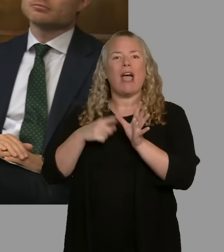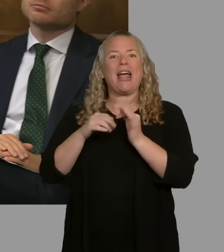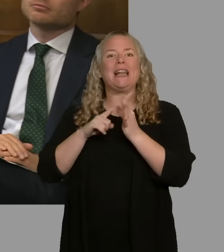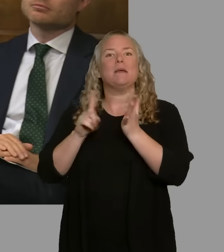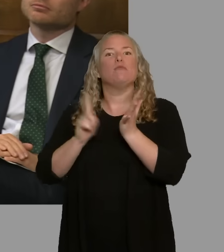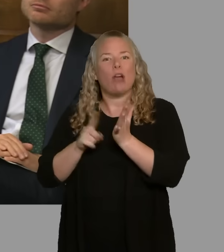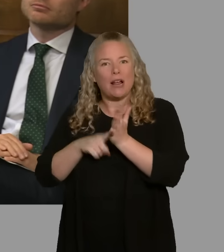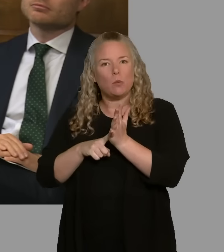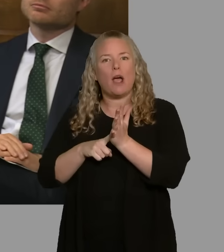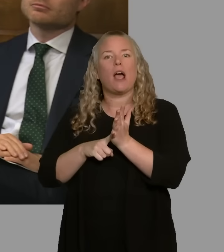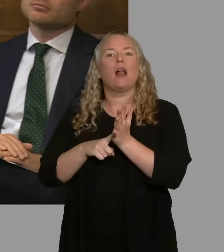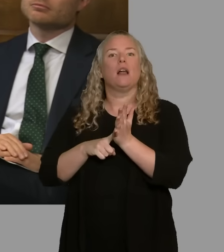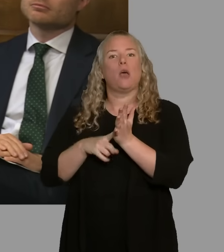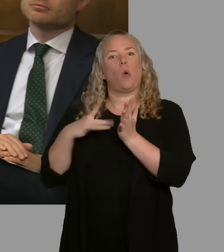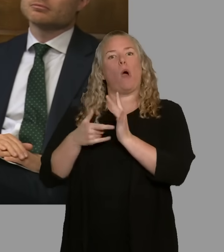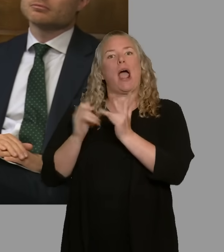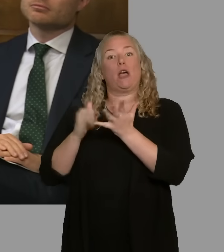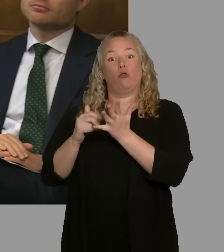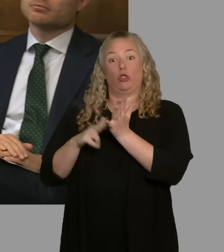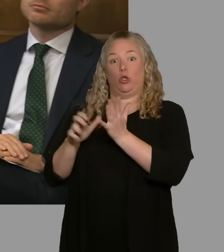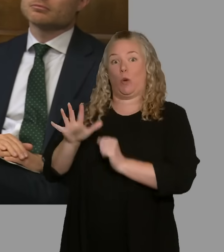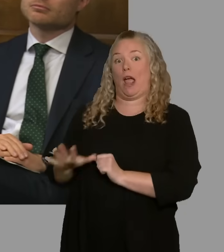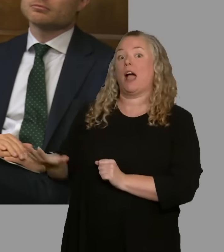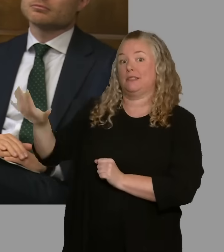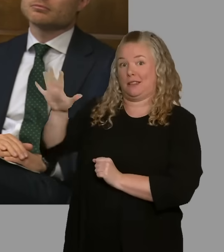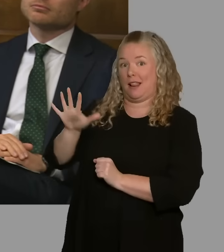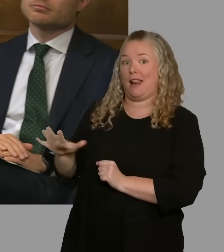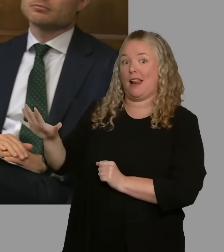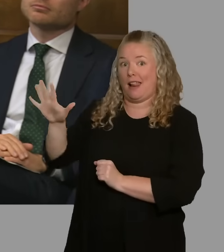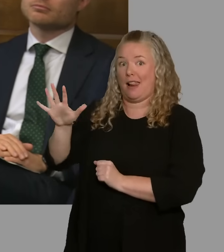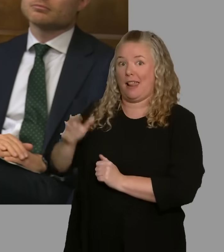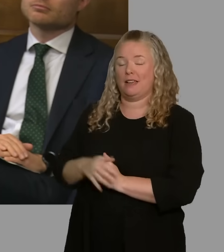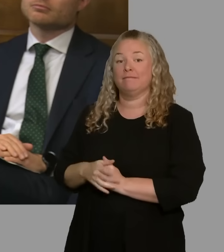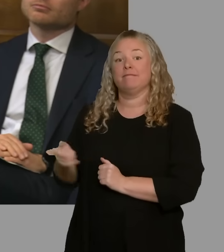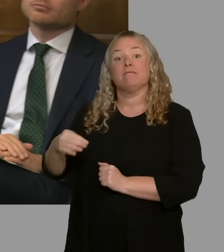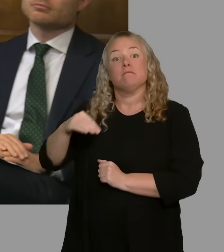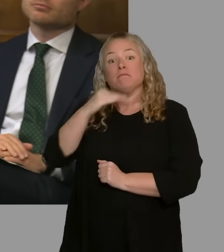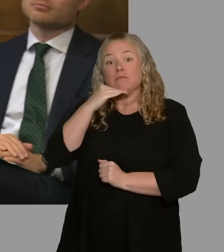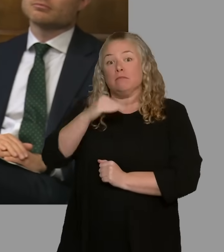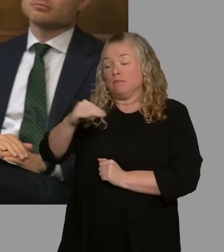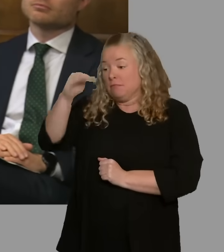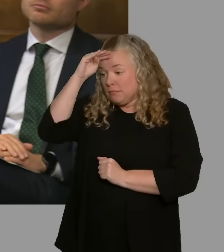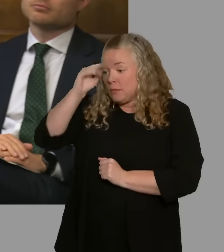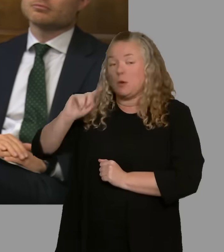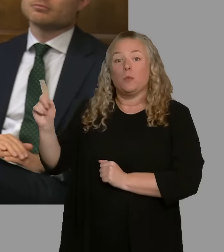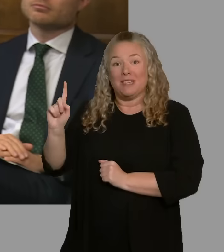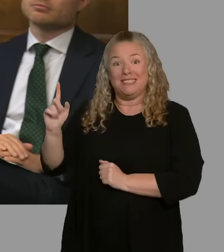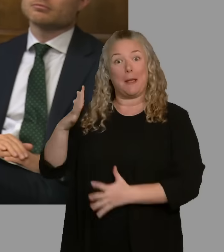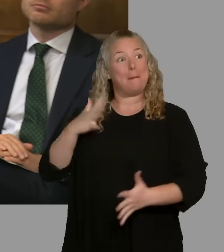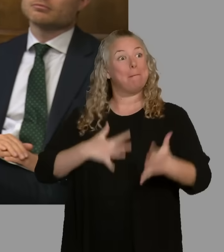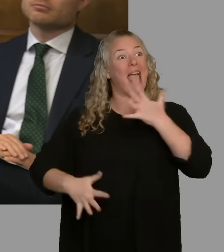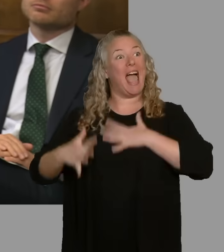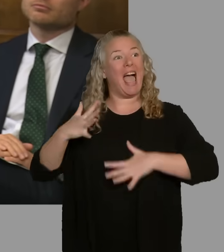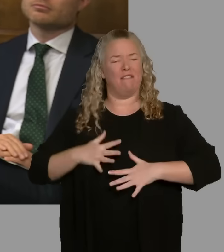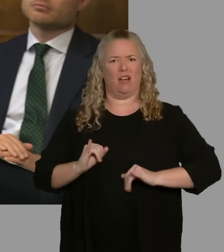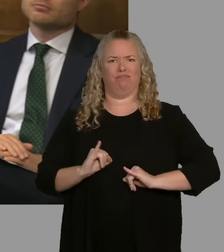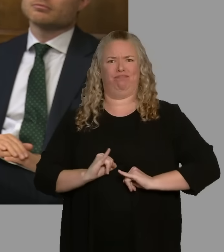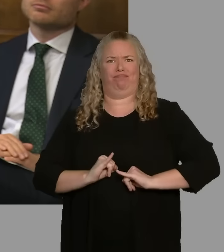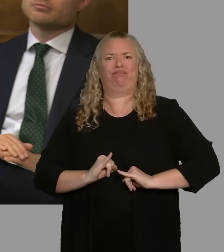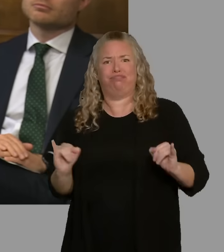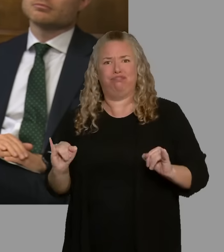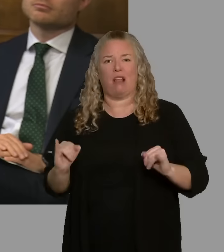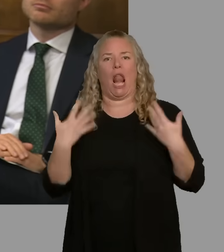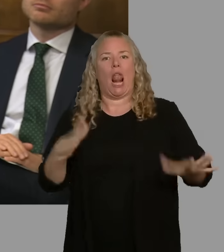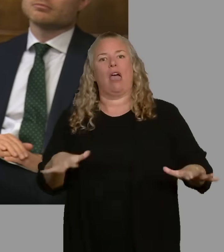to taking back our streets, but we need action. So will he join me in urging the Conservative Police Commissioner in Staffordshire to use the resources that